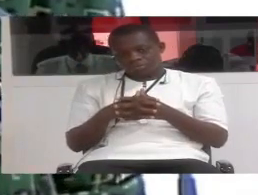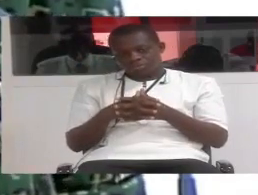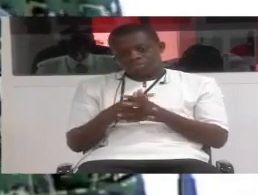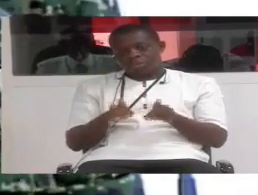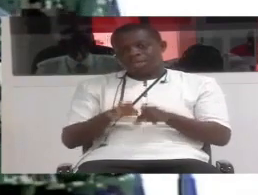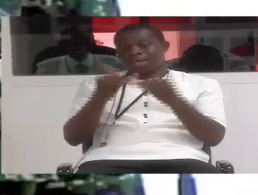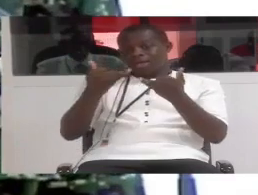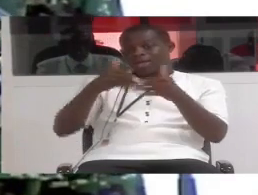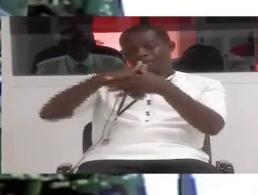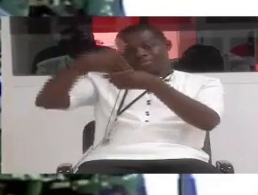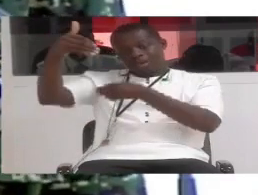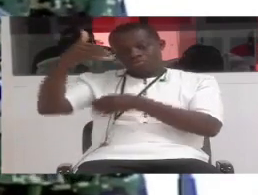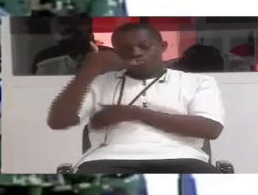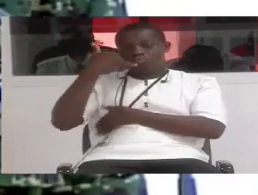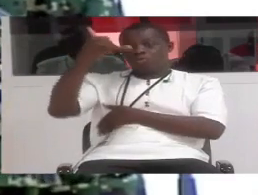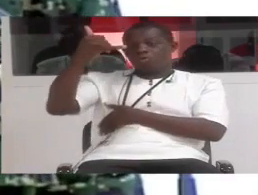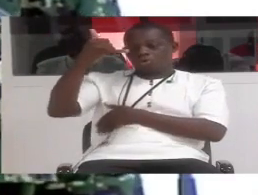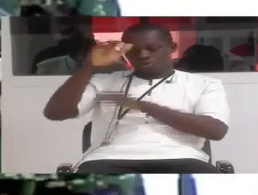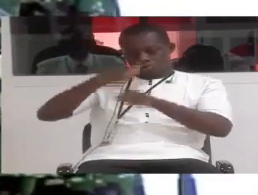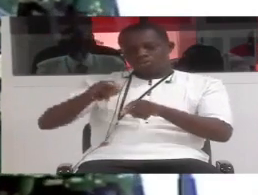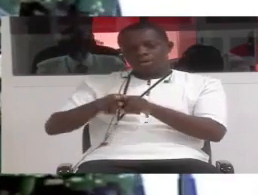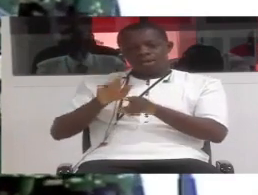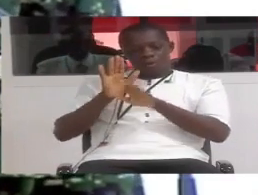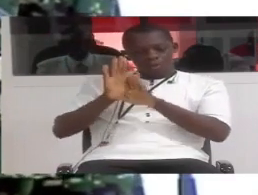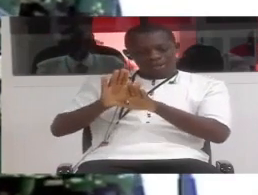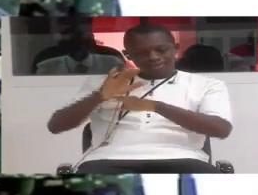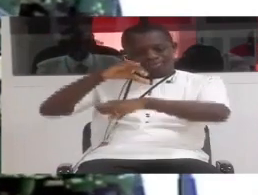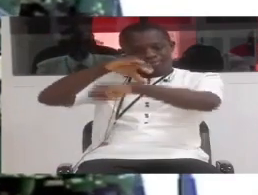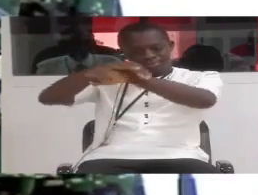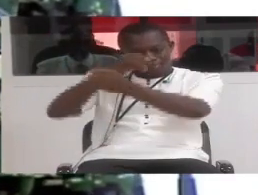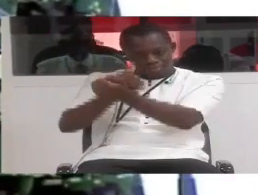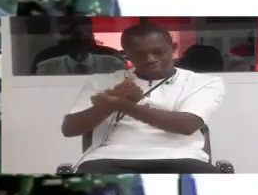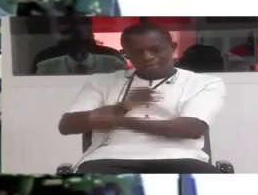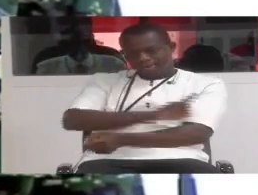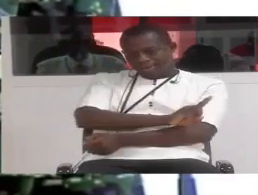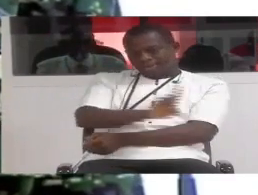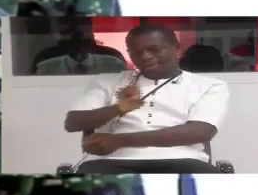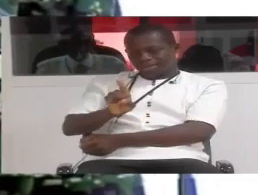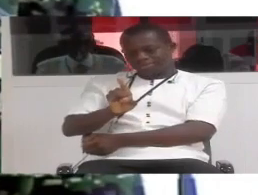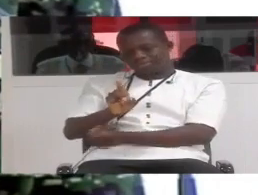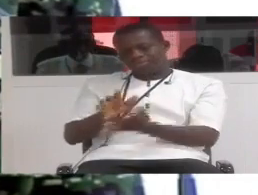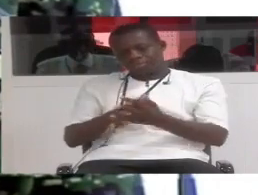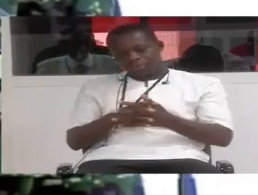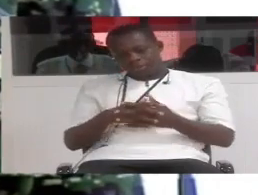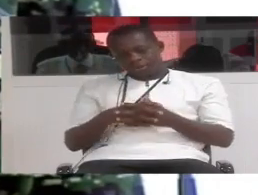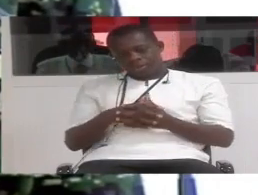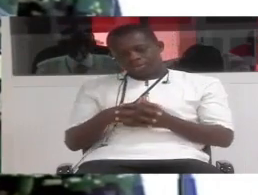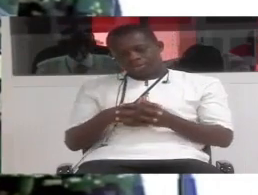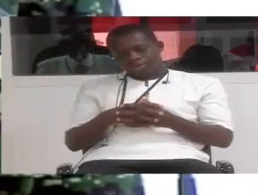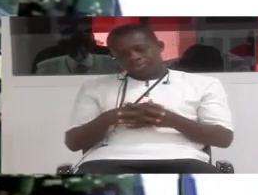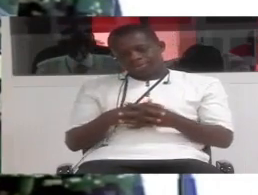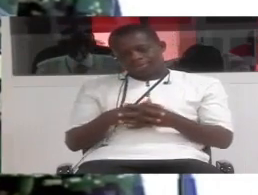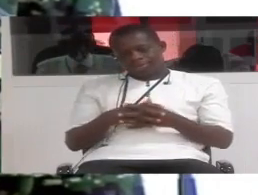Suñu genn dañu call ñu dem xaar leen ñu arrest leen. But if they were going out we will be called so we could go and arrest